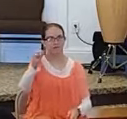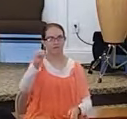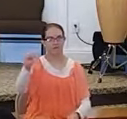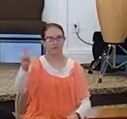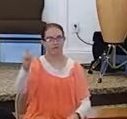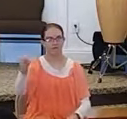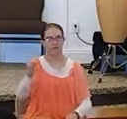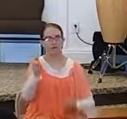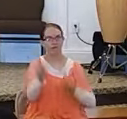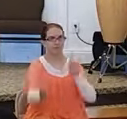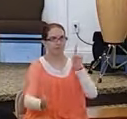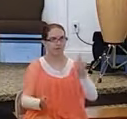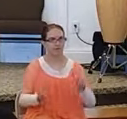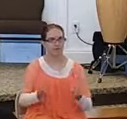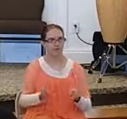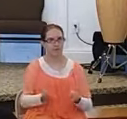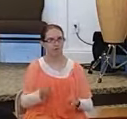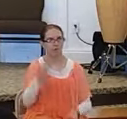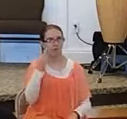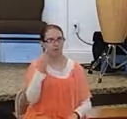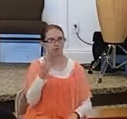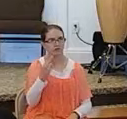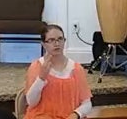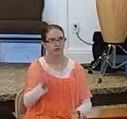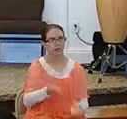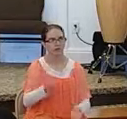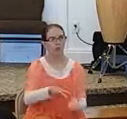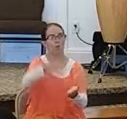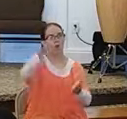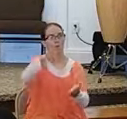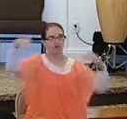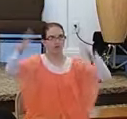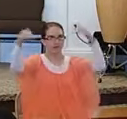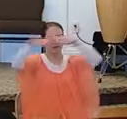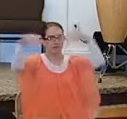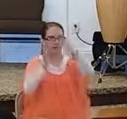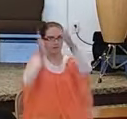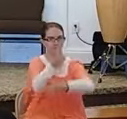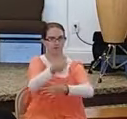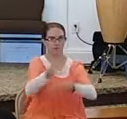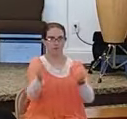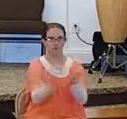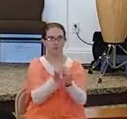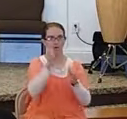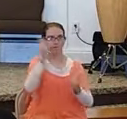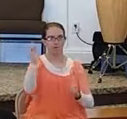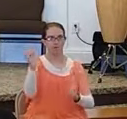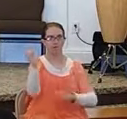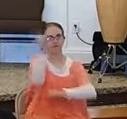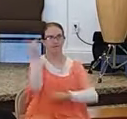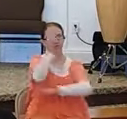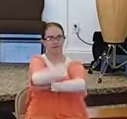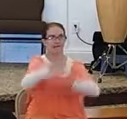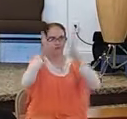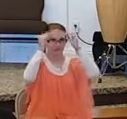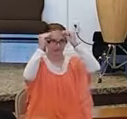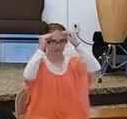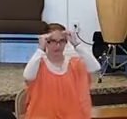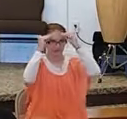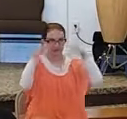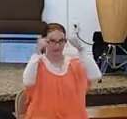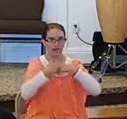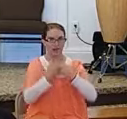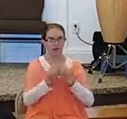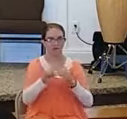are the guys, amen, that watched him be ascended up into heaven after he had been with them for 40 days, teaching them how